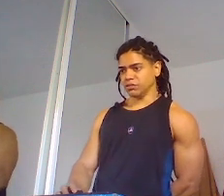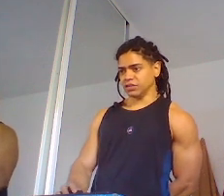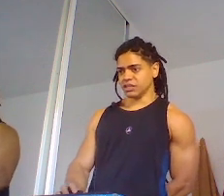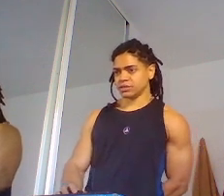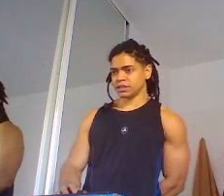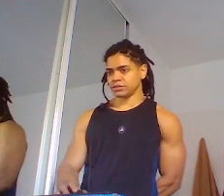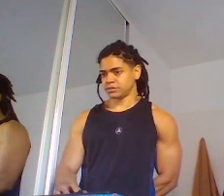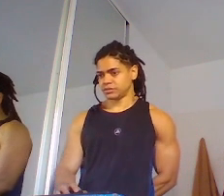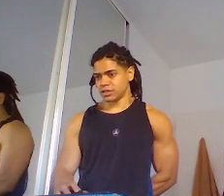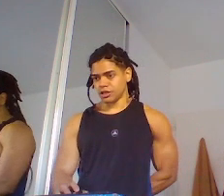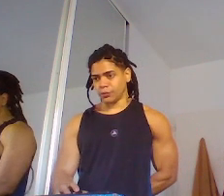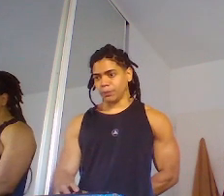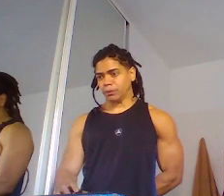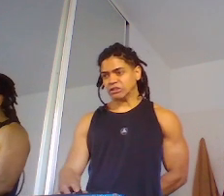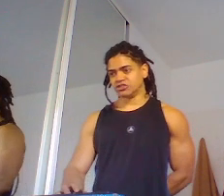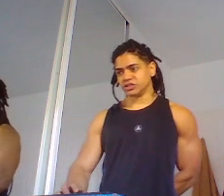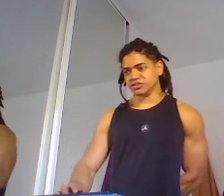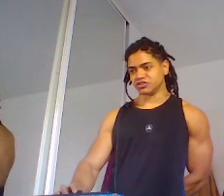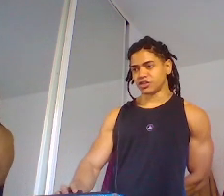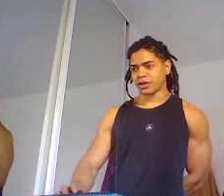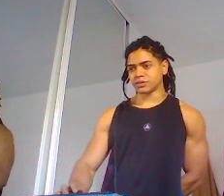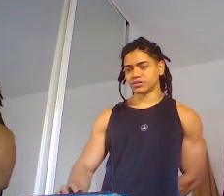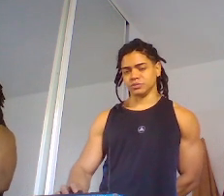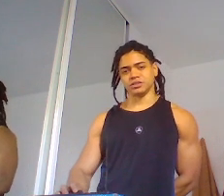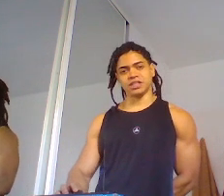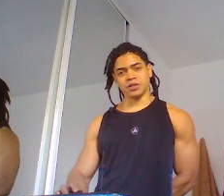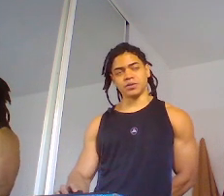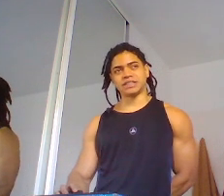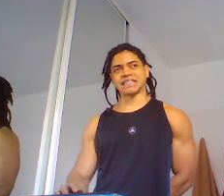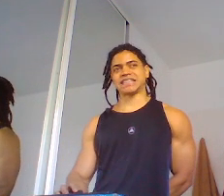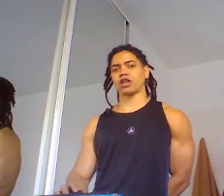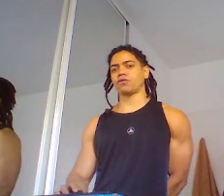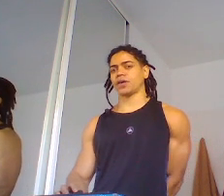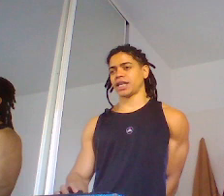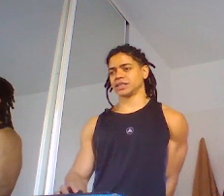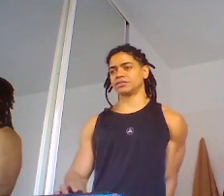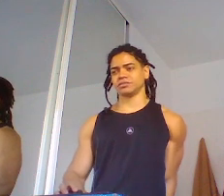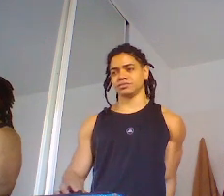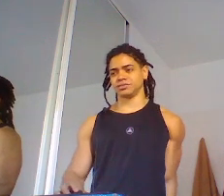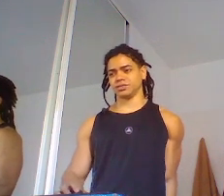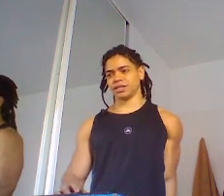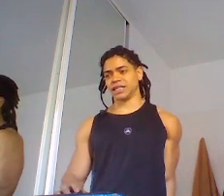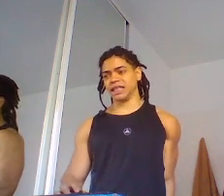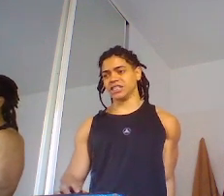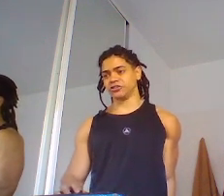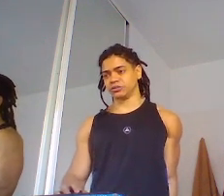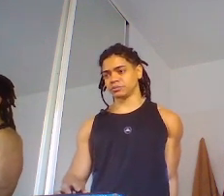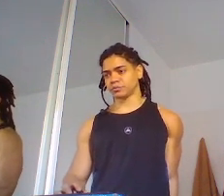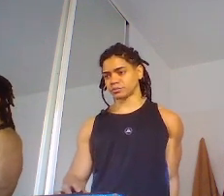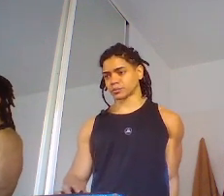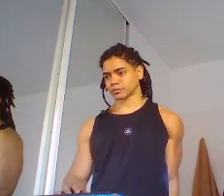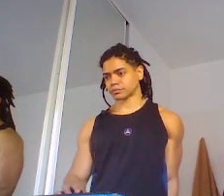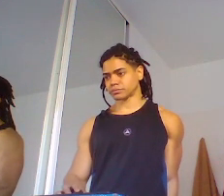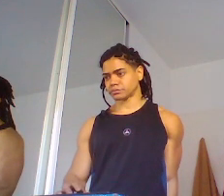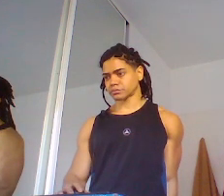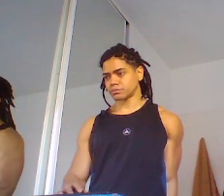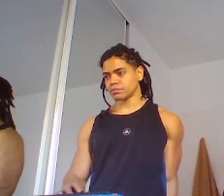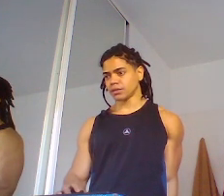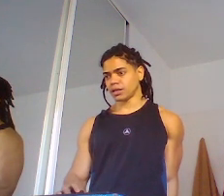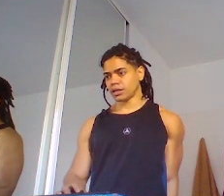payments of dividends, repurchasing stocks, which is it's a self-financing, okay, leasing